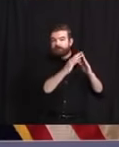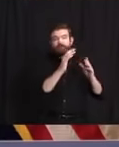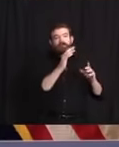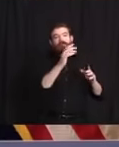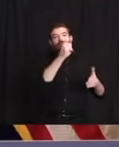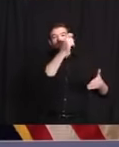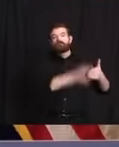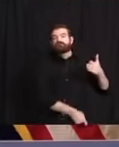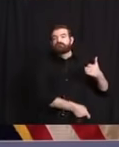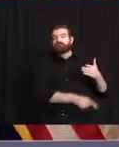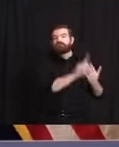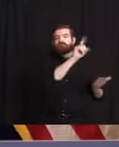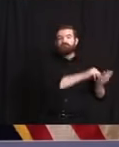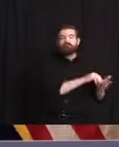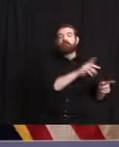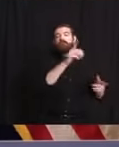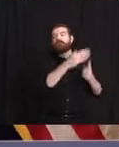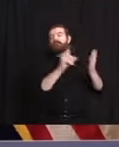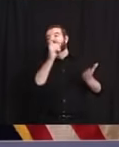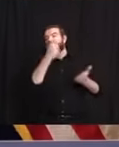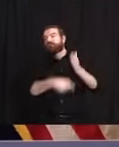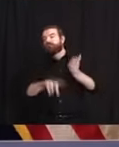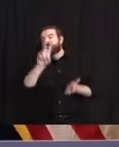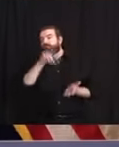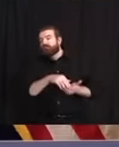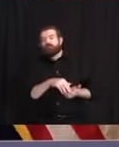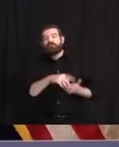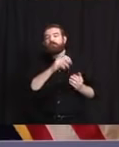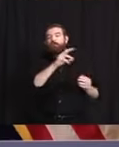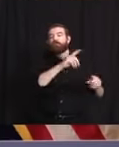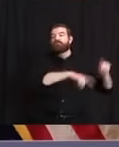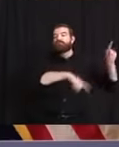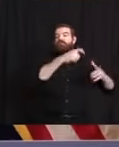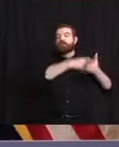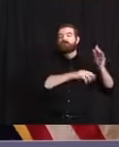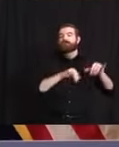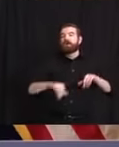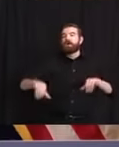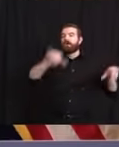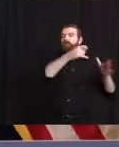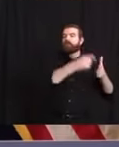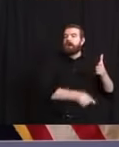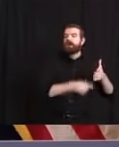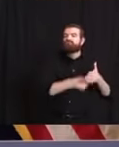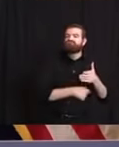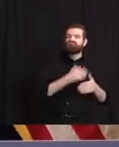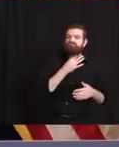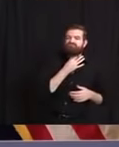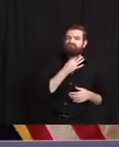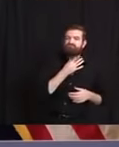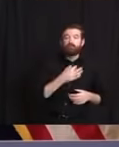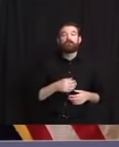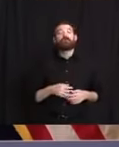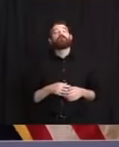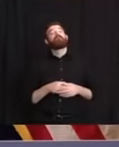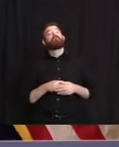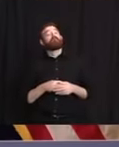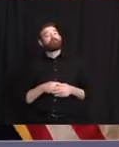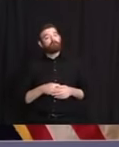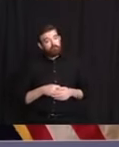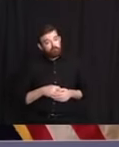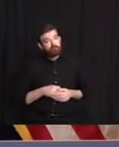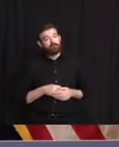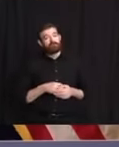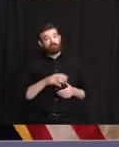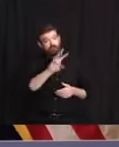on in Wildwood, and we haven't been able to hear back from them. So, Matt, I can't say whether it's widespread on the $600